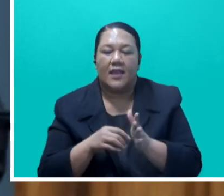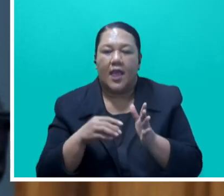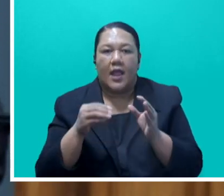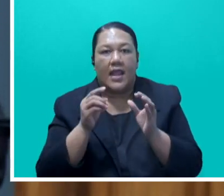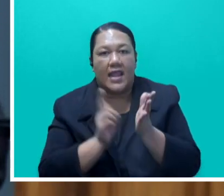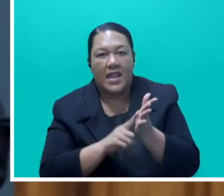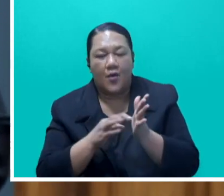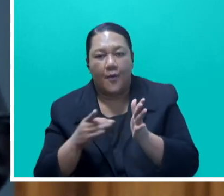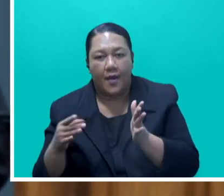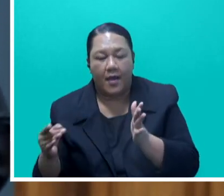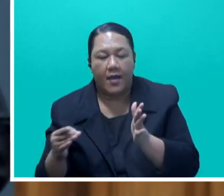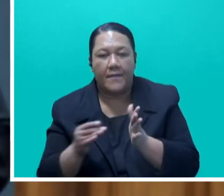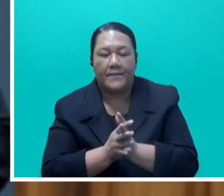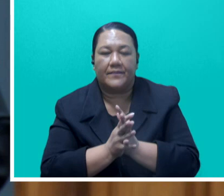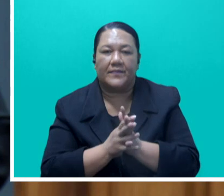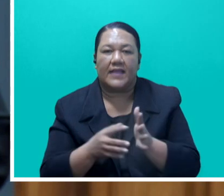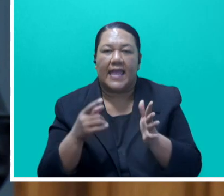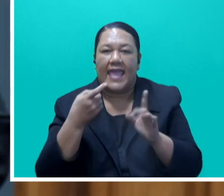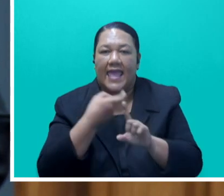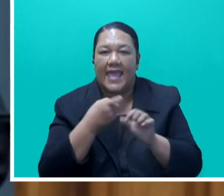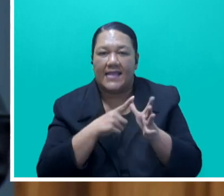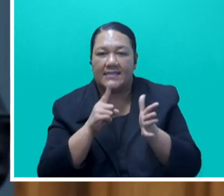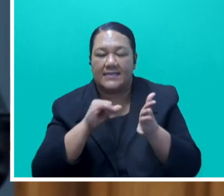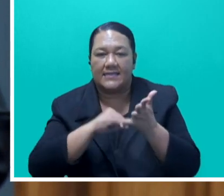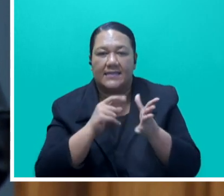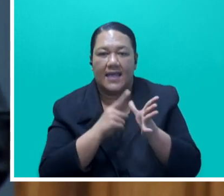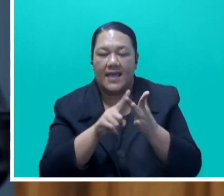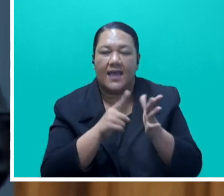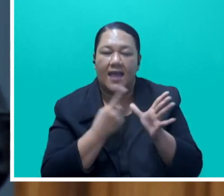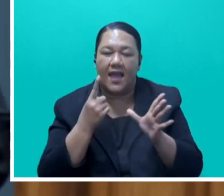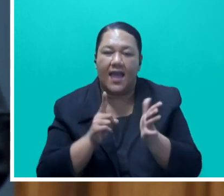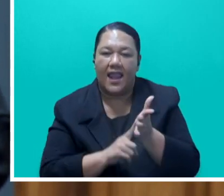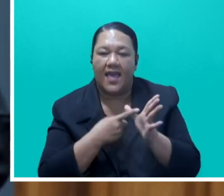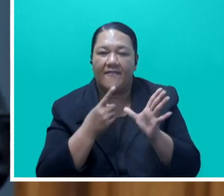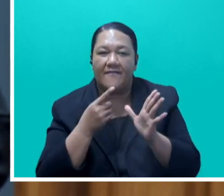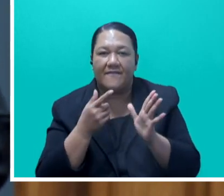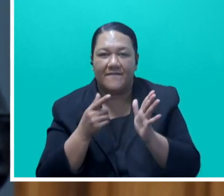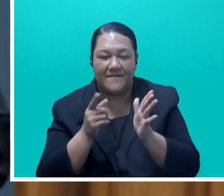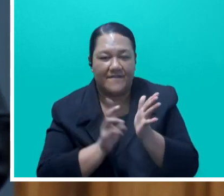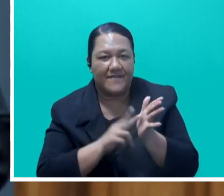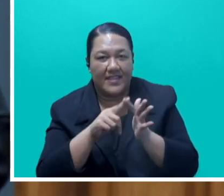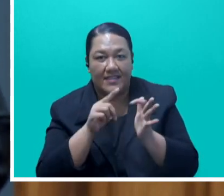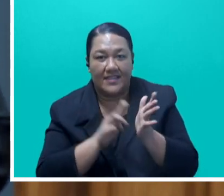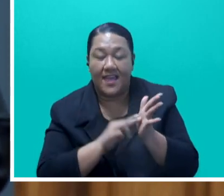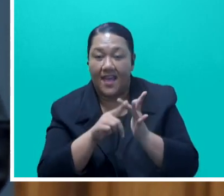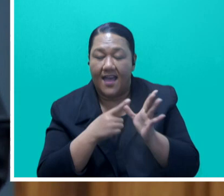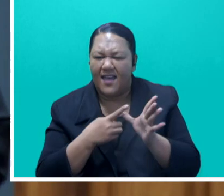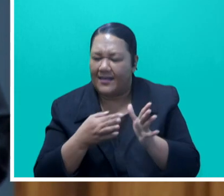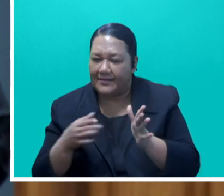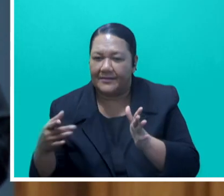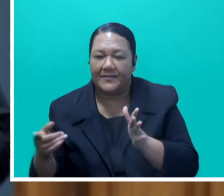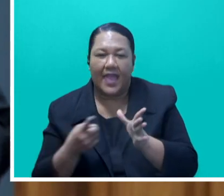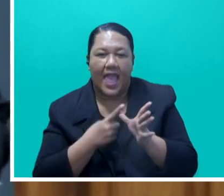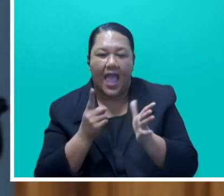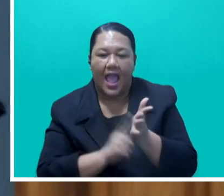Bolembole, Sereia, Kesaia, Seruia, Lavenia, Solomoni, Calveti, Nava, Uli, Alumita,